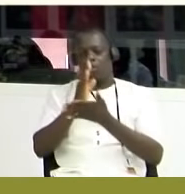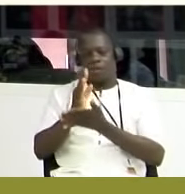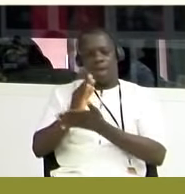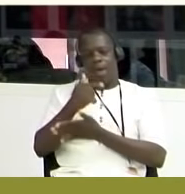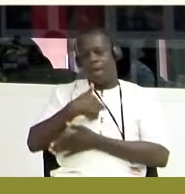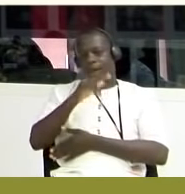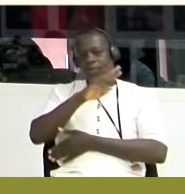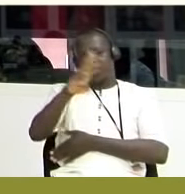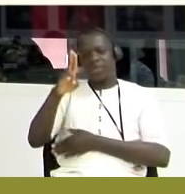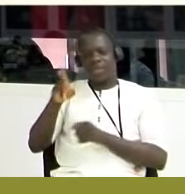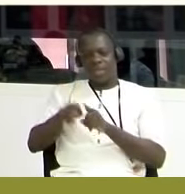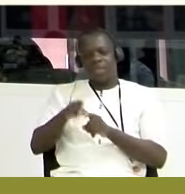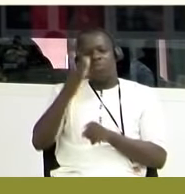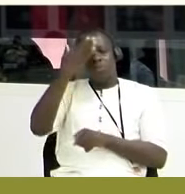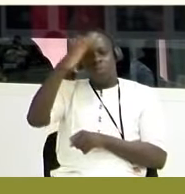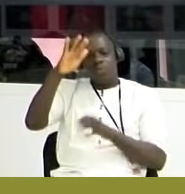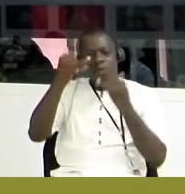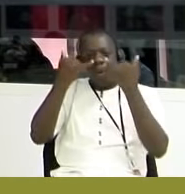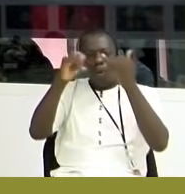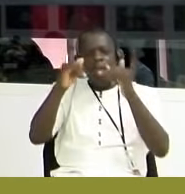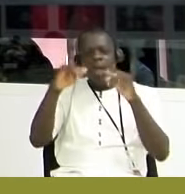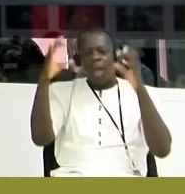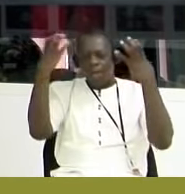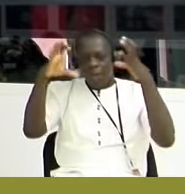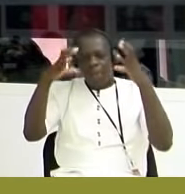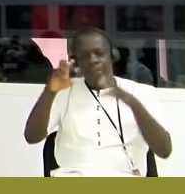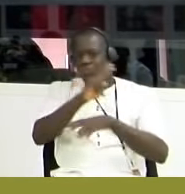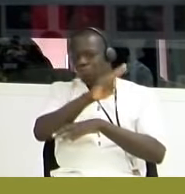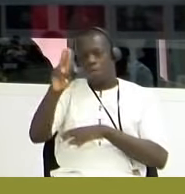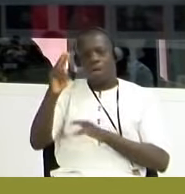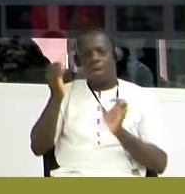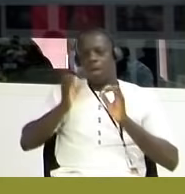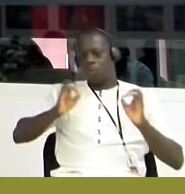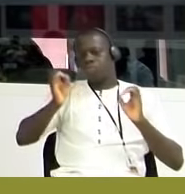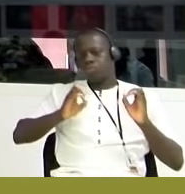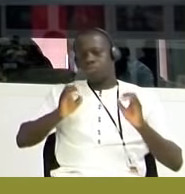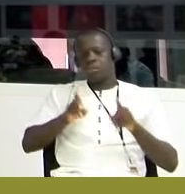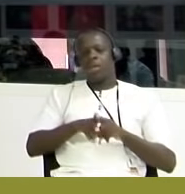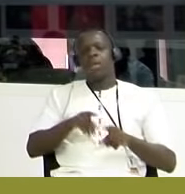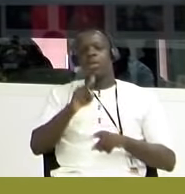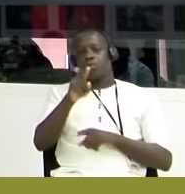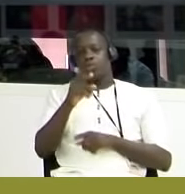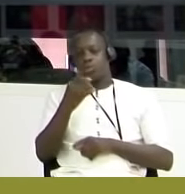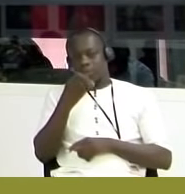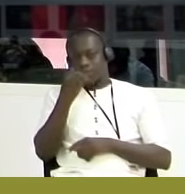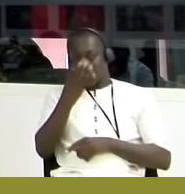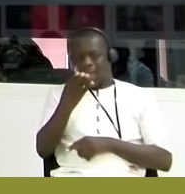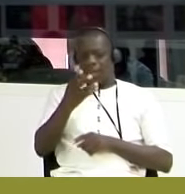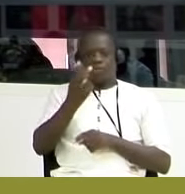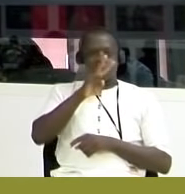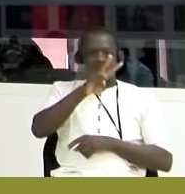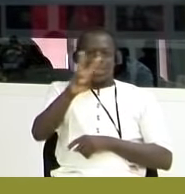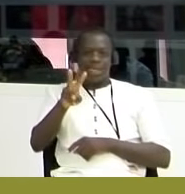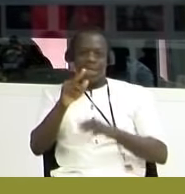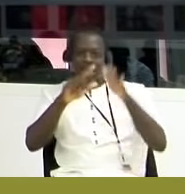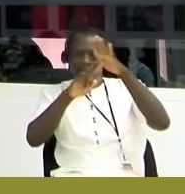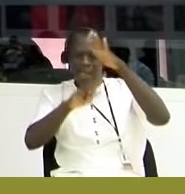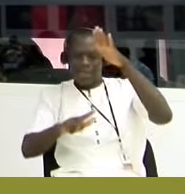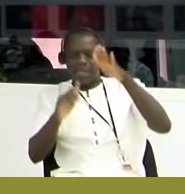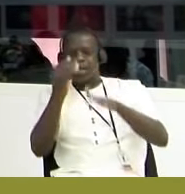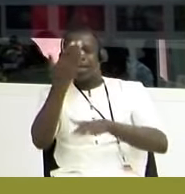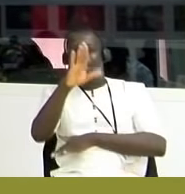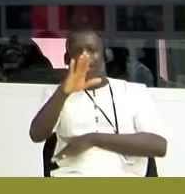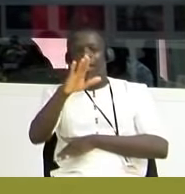At that point, you said you noticed less than 10 PIU officers. Mm-hmm. What were they doing when you saw them? They